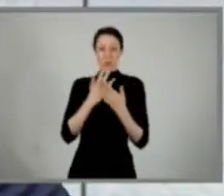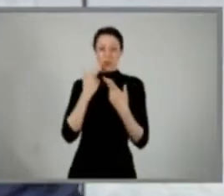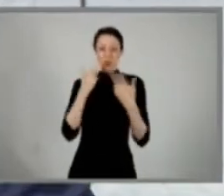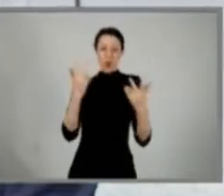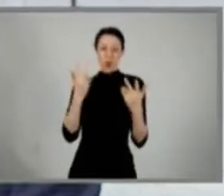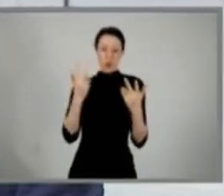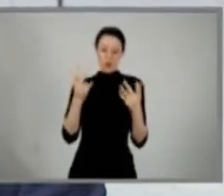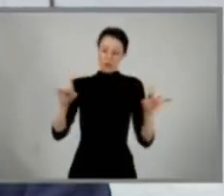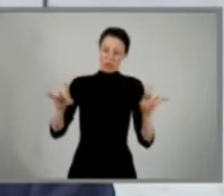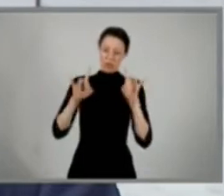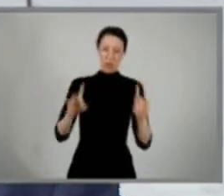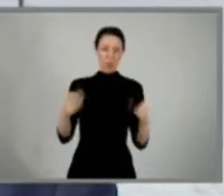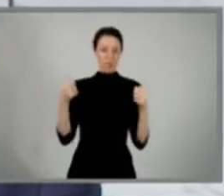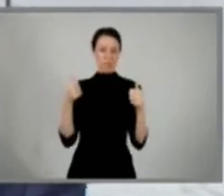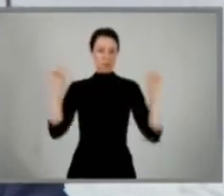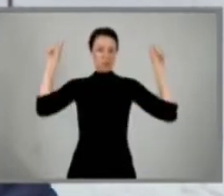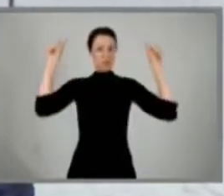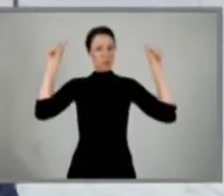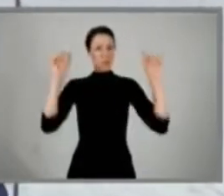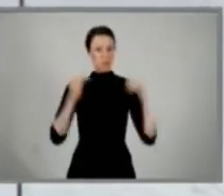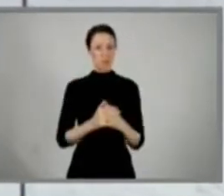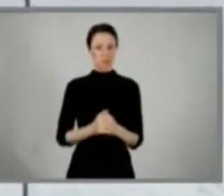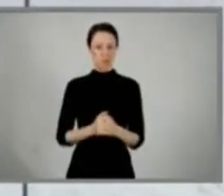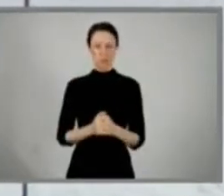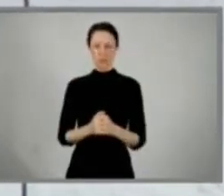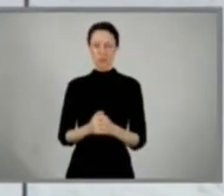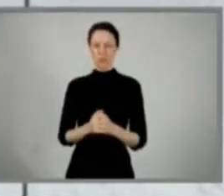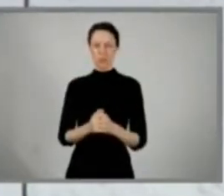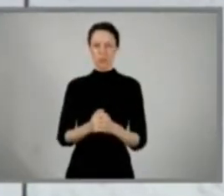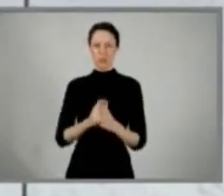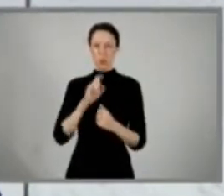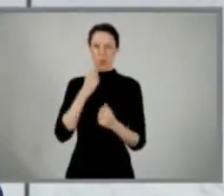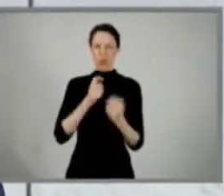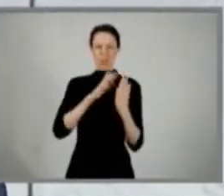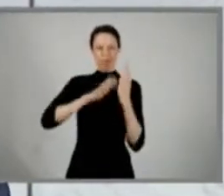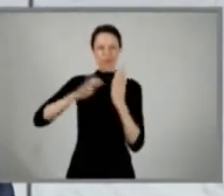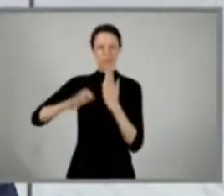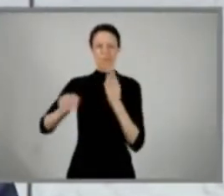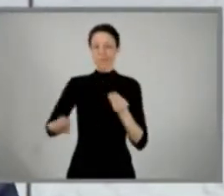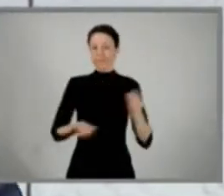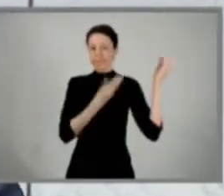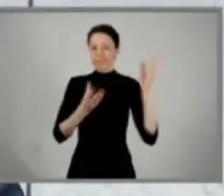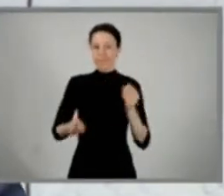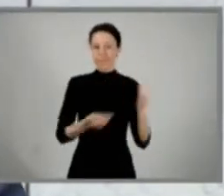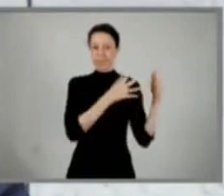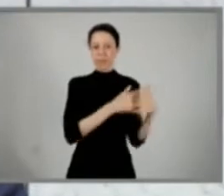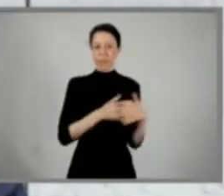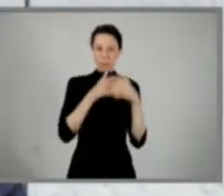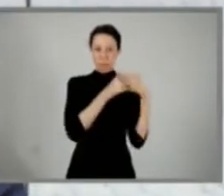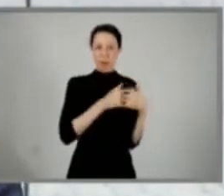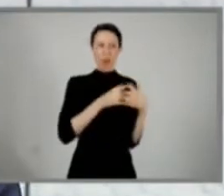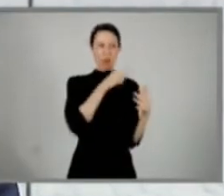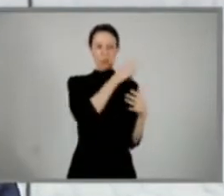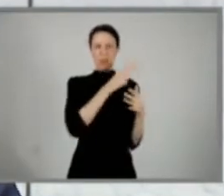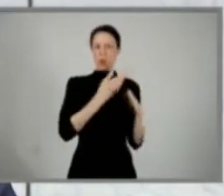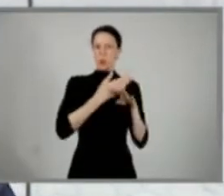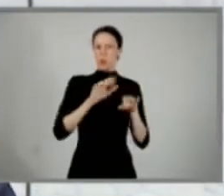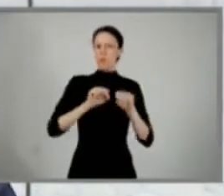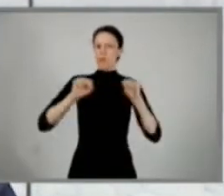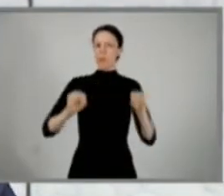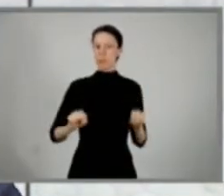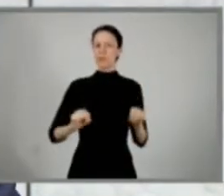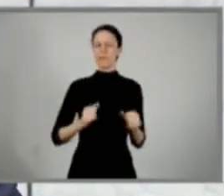copy that to the US administration as well. But given President-elect Biden's interest in this issue and the people he's bringing